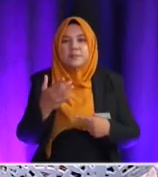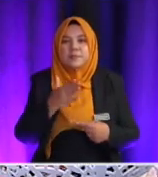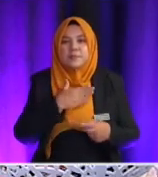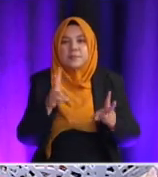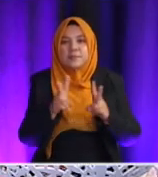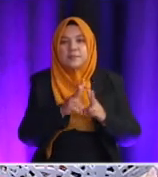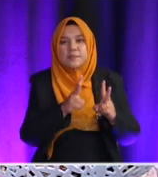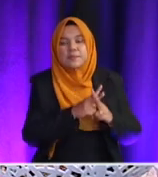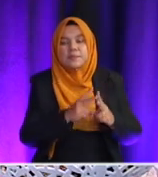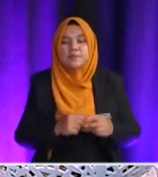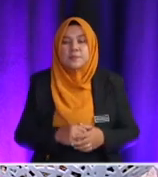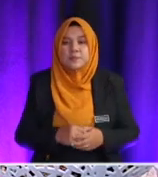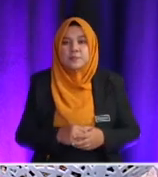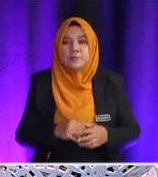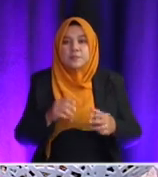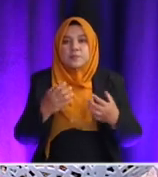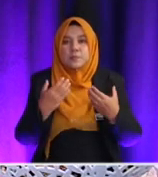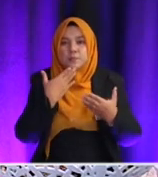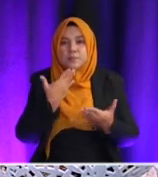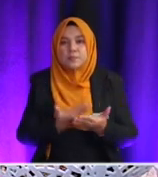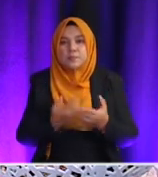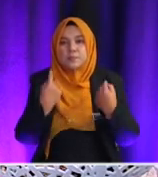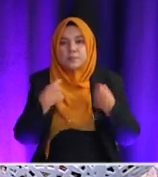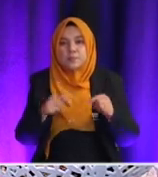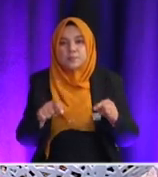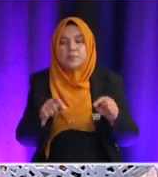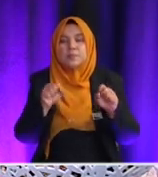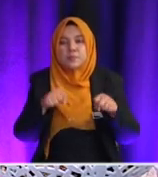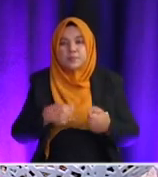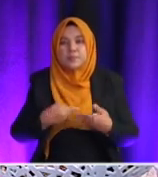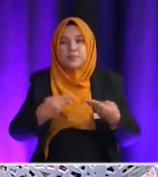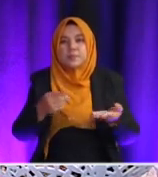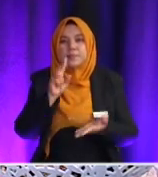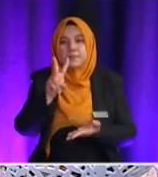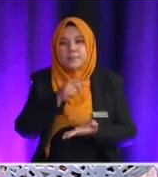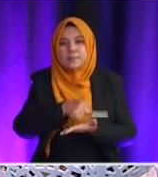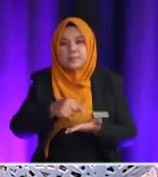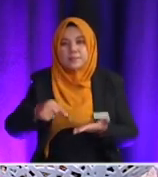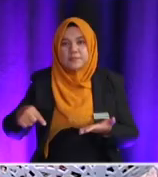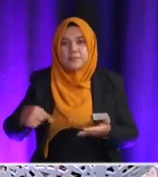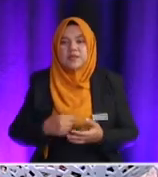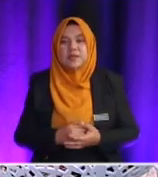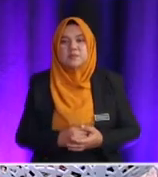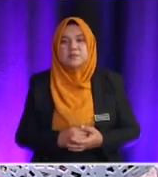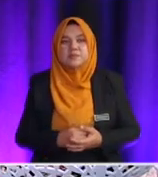is that response? Okay. Good try, so we can give her 2. 2 as well. Yes. Right. Okay,